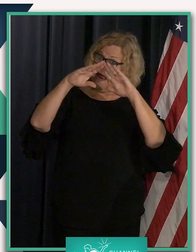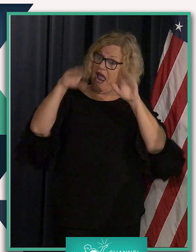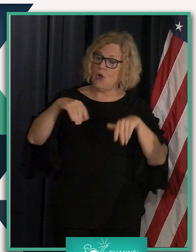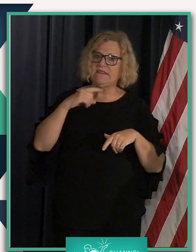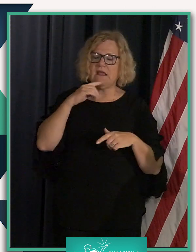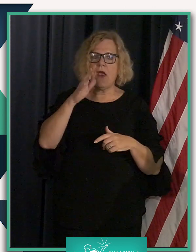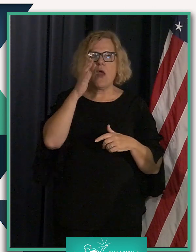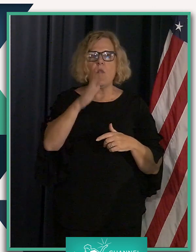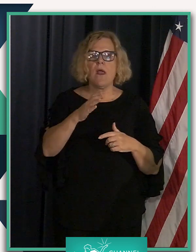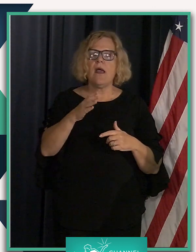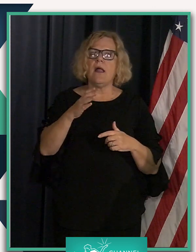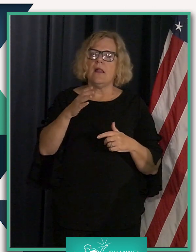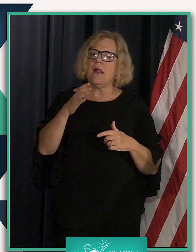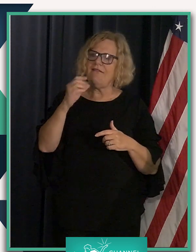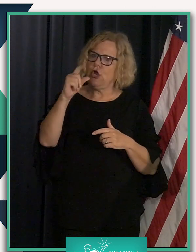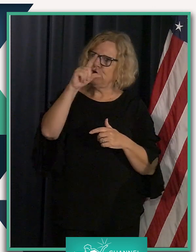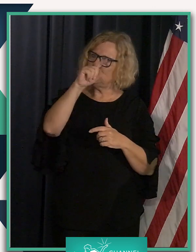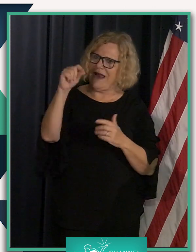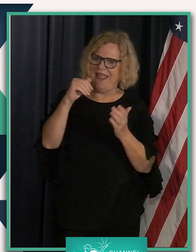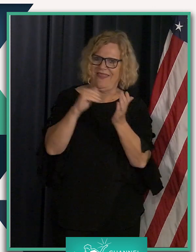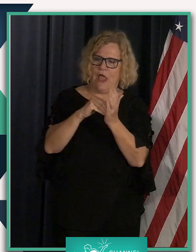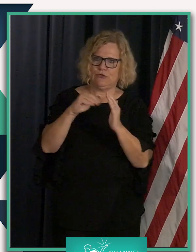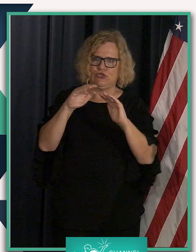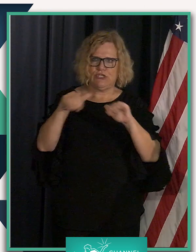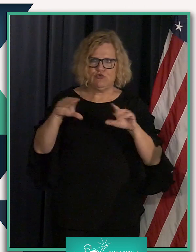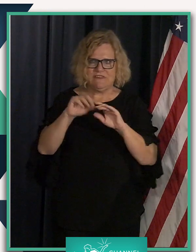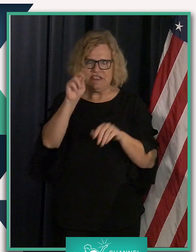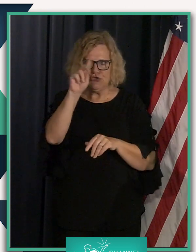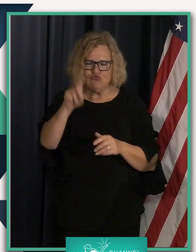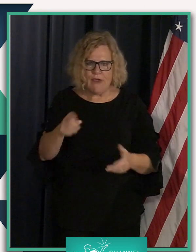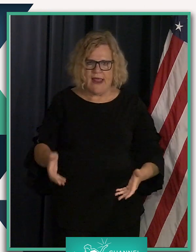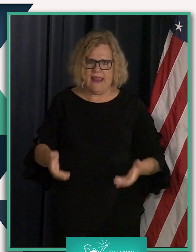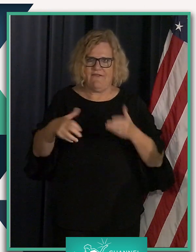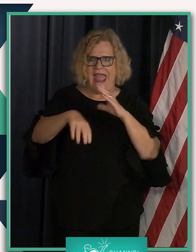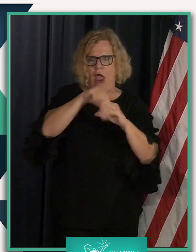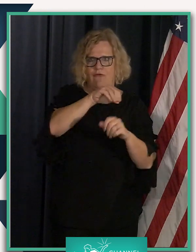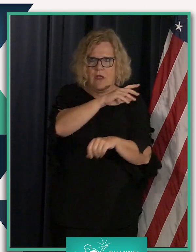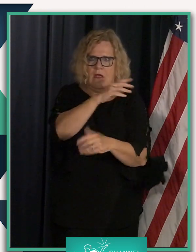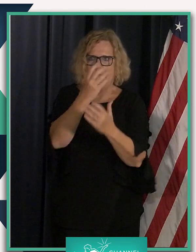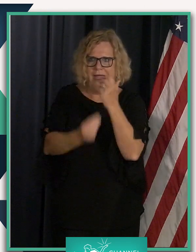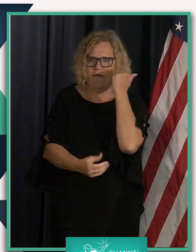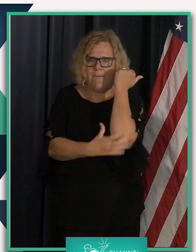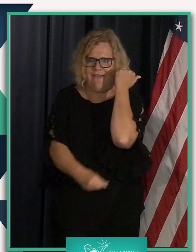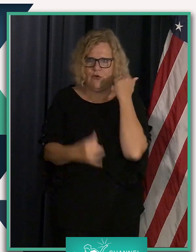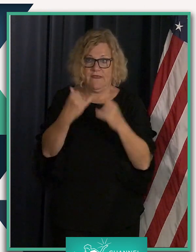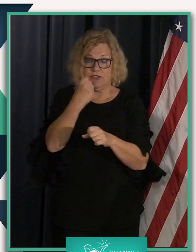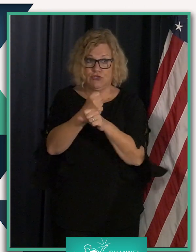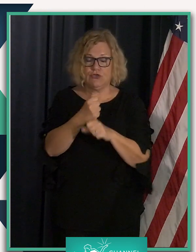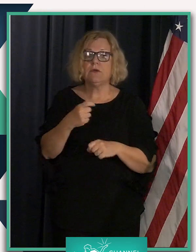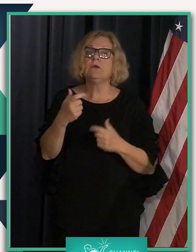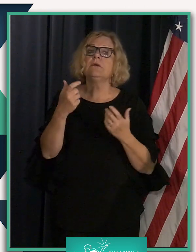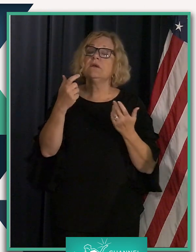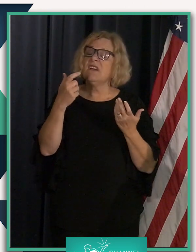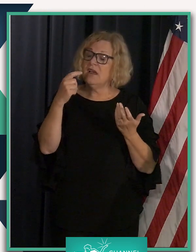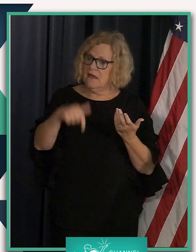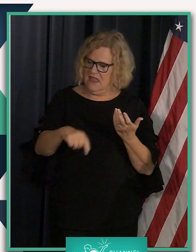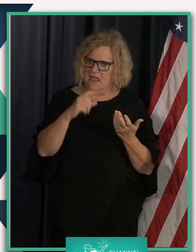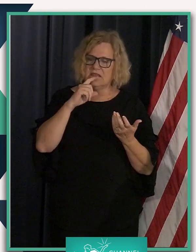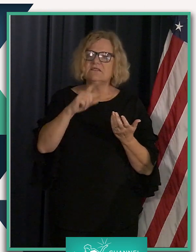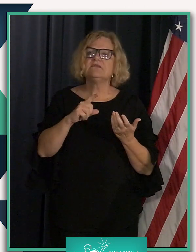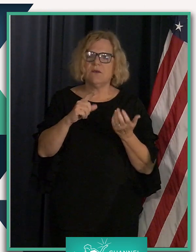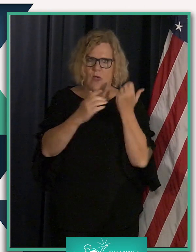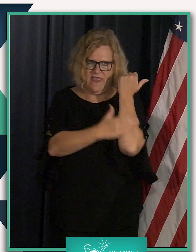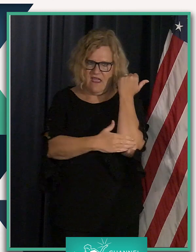lift 20,000 children in Detroit out of poverty this year. This is what